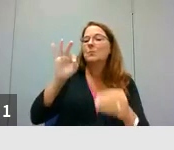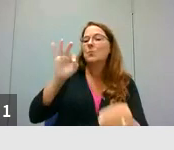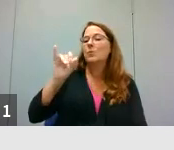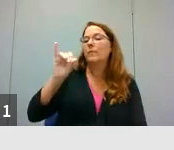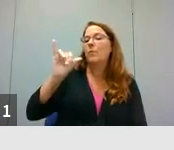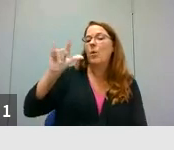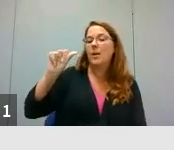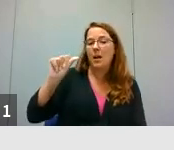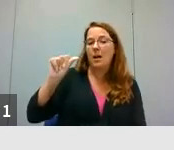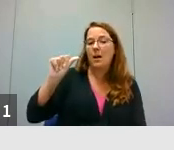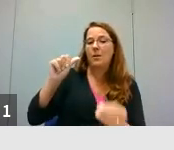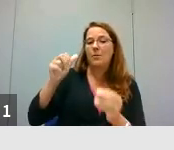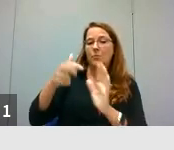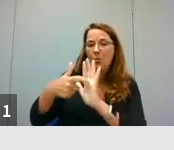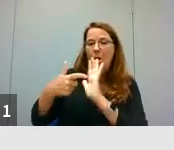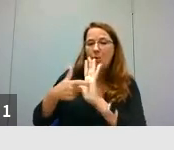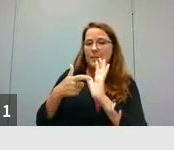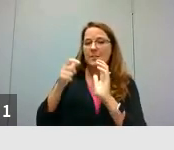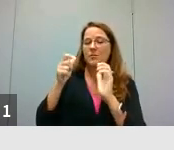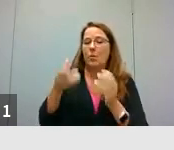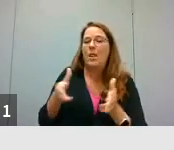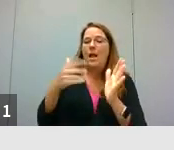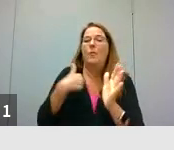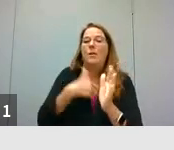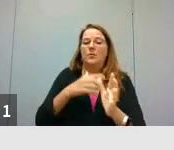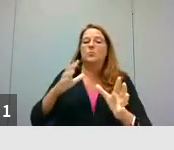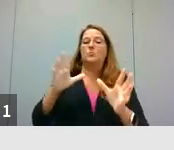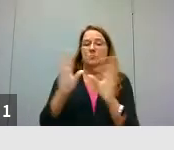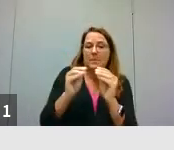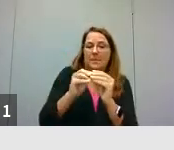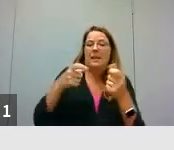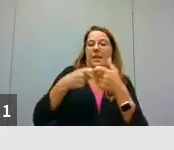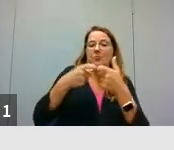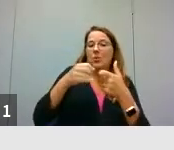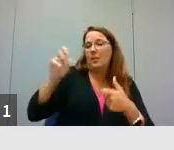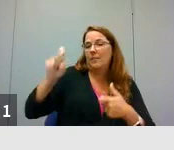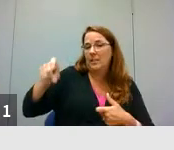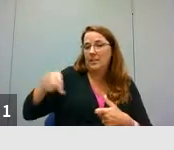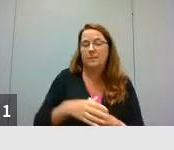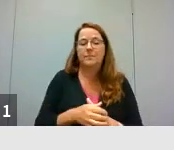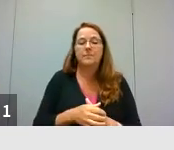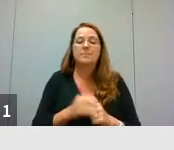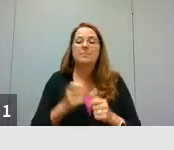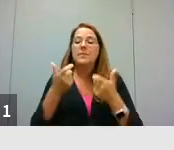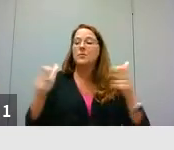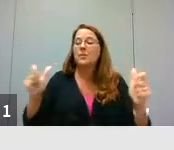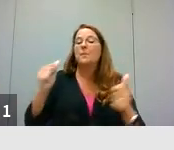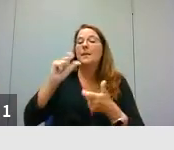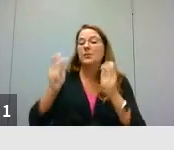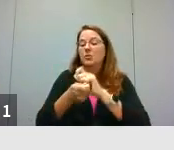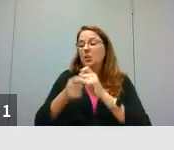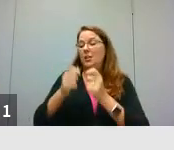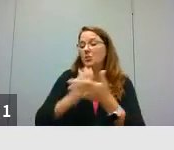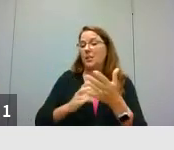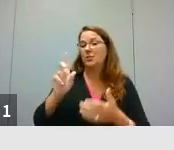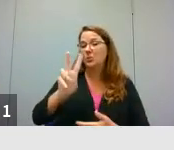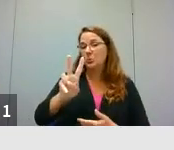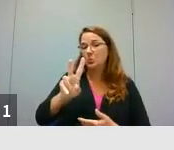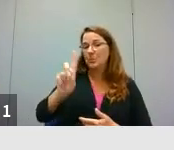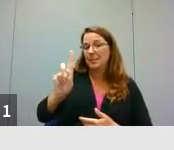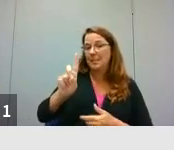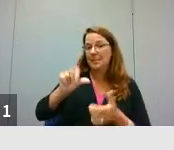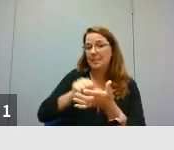when we need to. So the biggest change is you'll see on section 2D on page